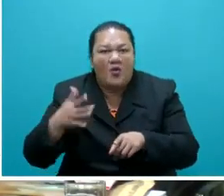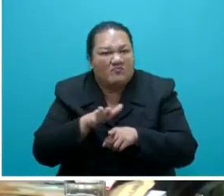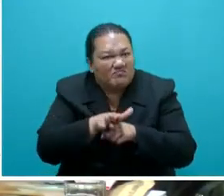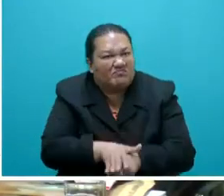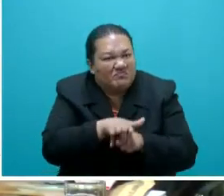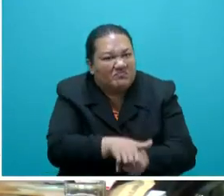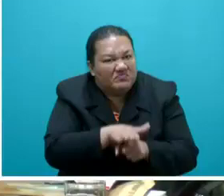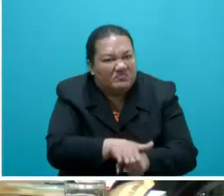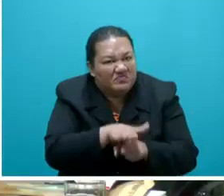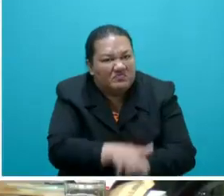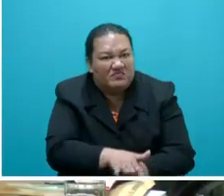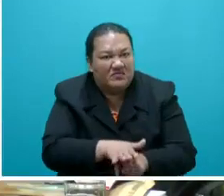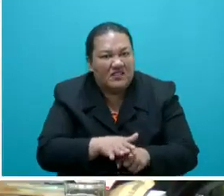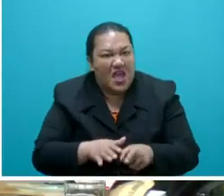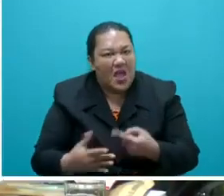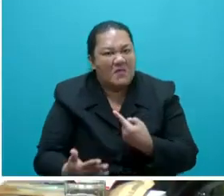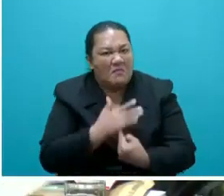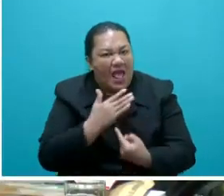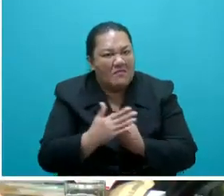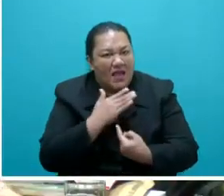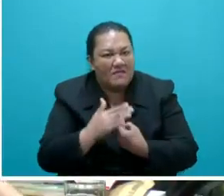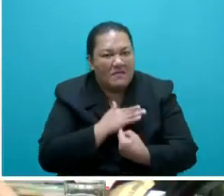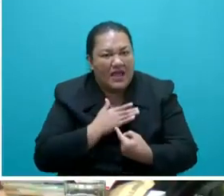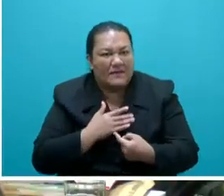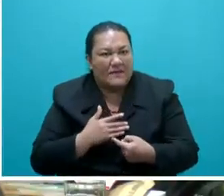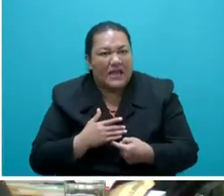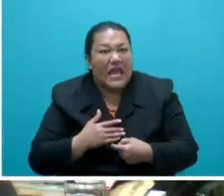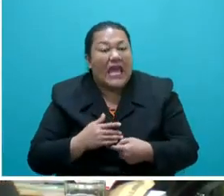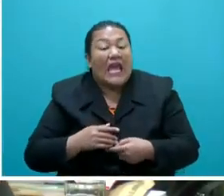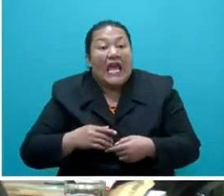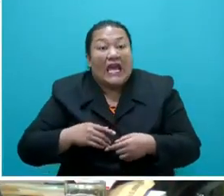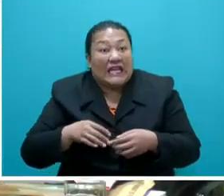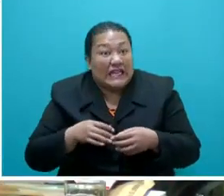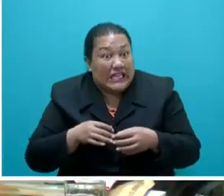Sowing politics of fear rather than preach the proven